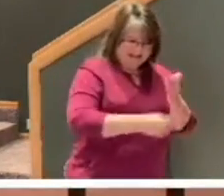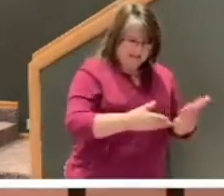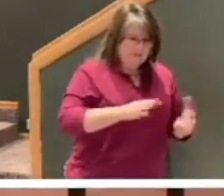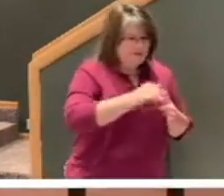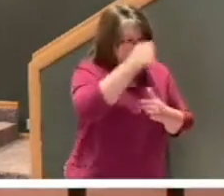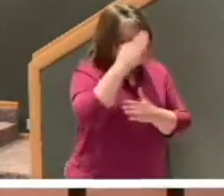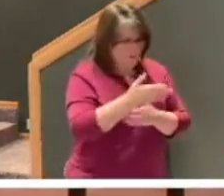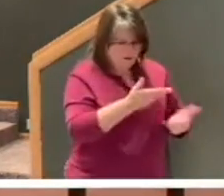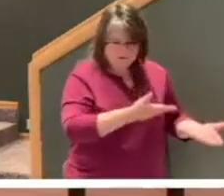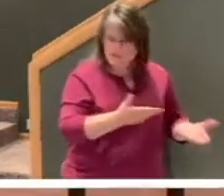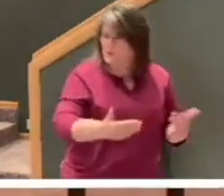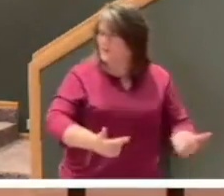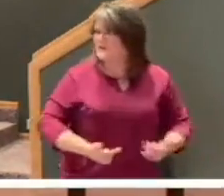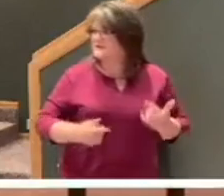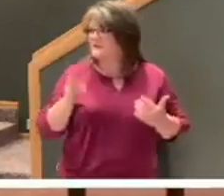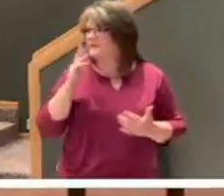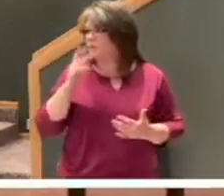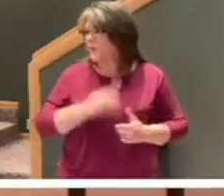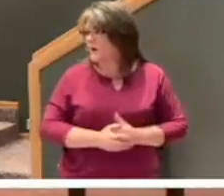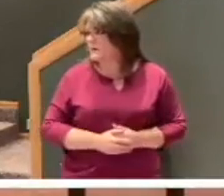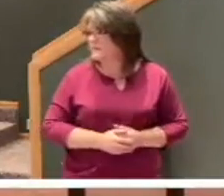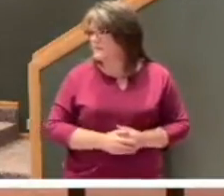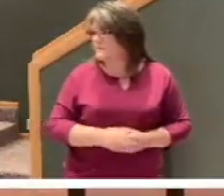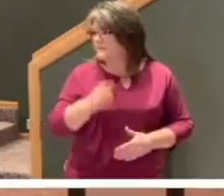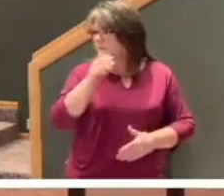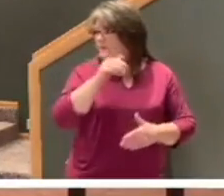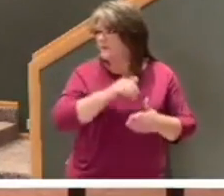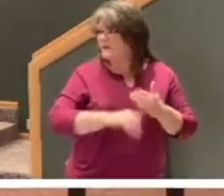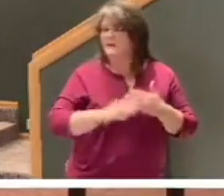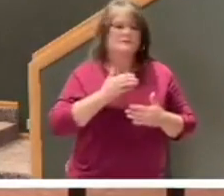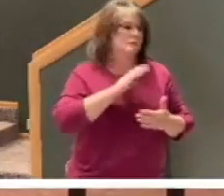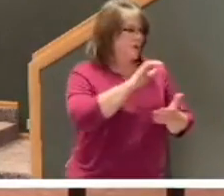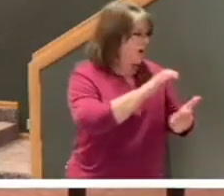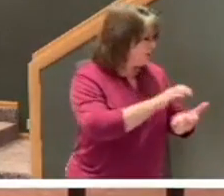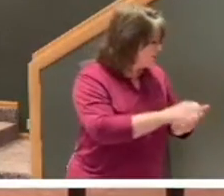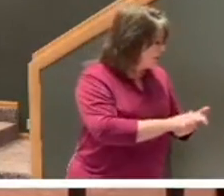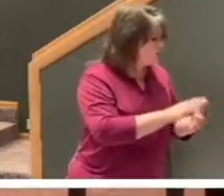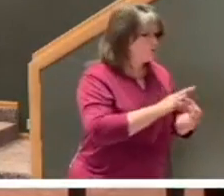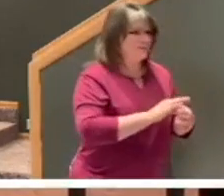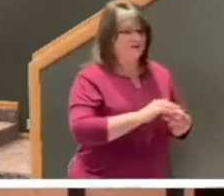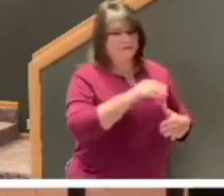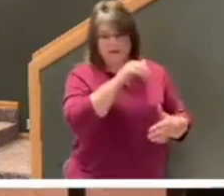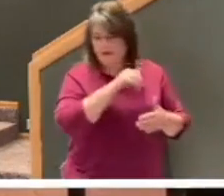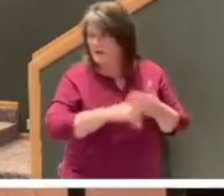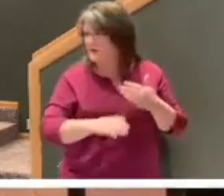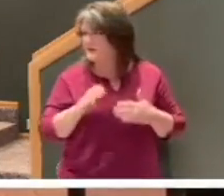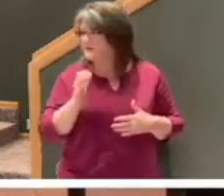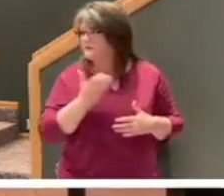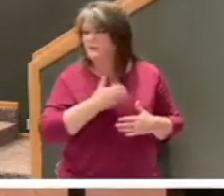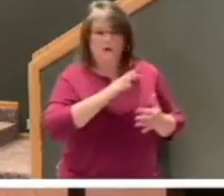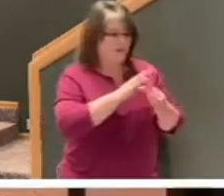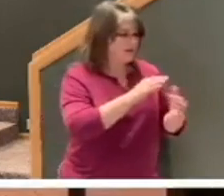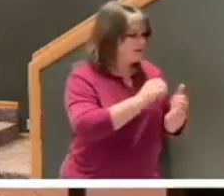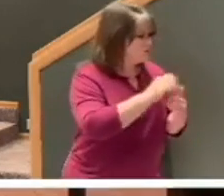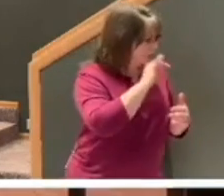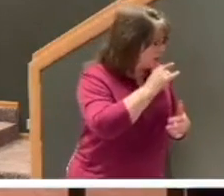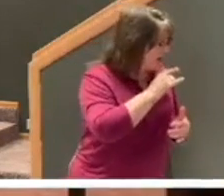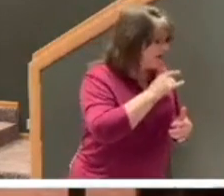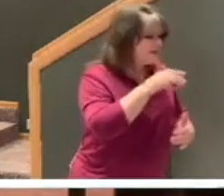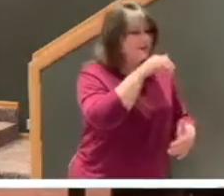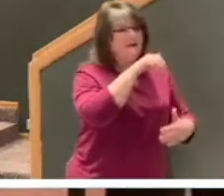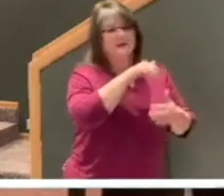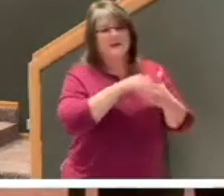so he brings living water into our marriage relationship, into our relationship with our kids,